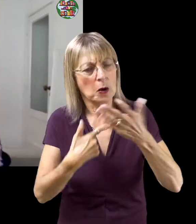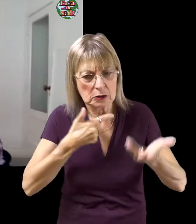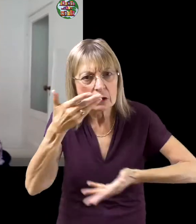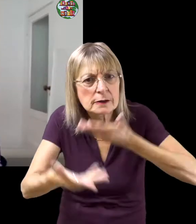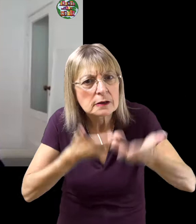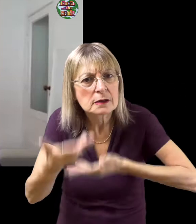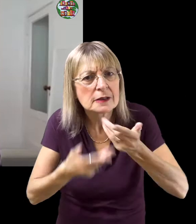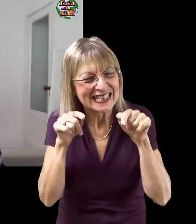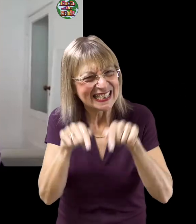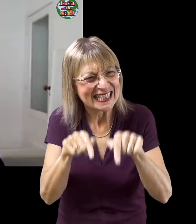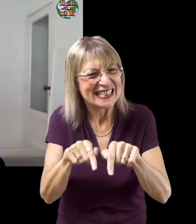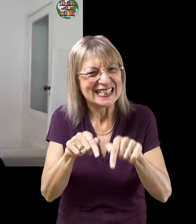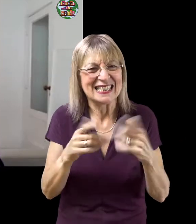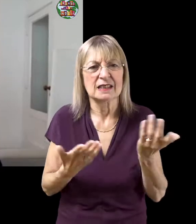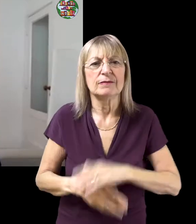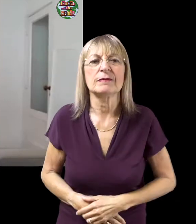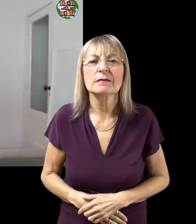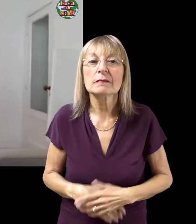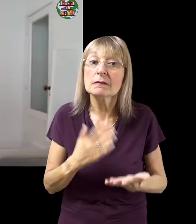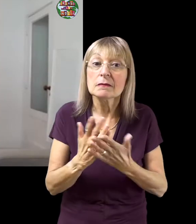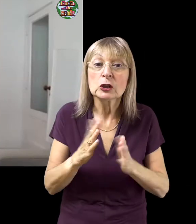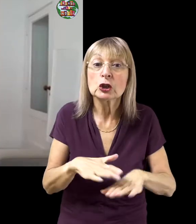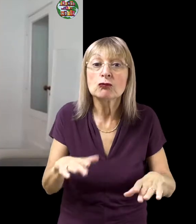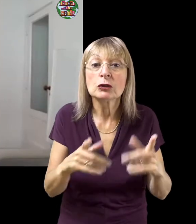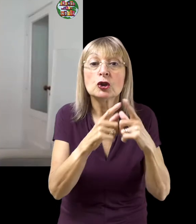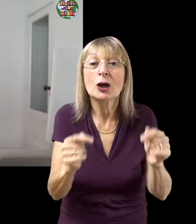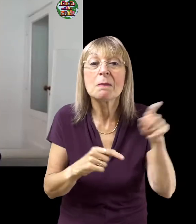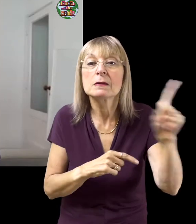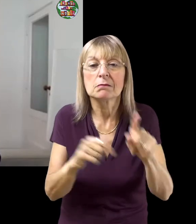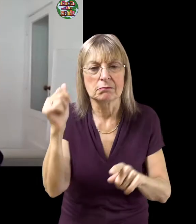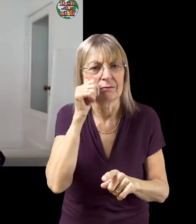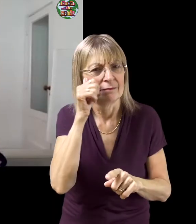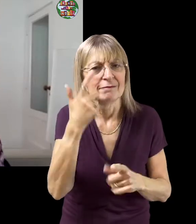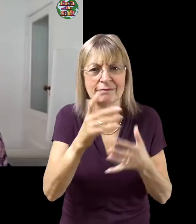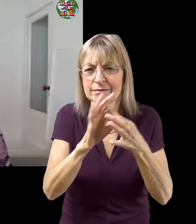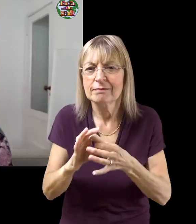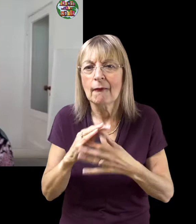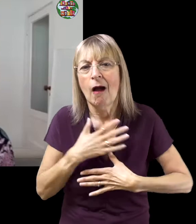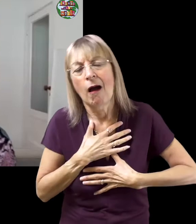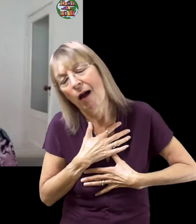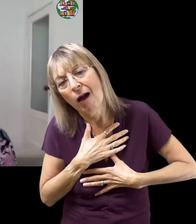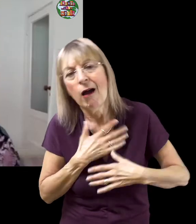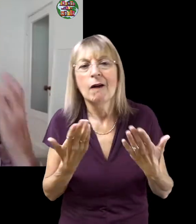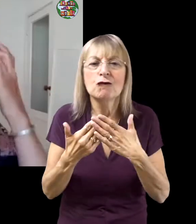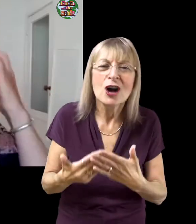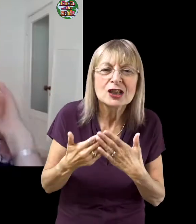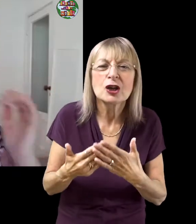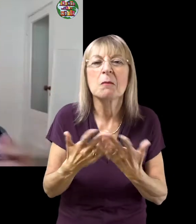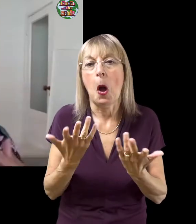somehow I'm describing universal feelings. And apparently kids in